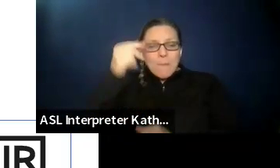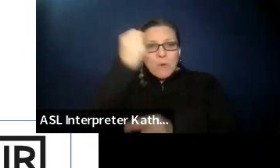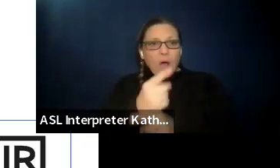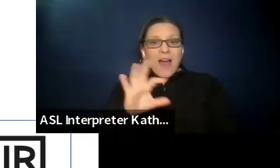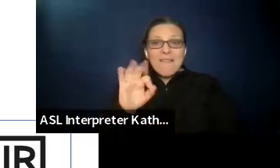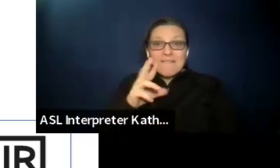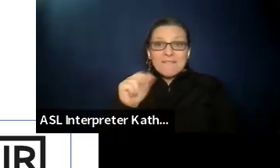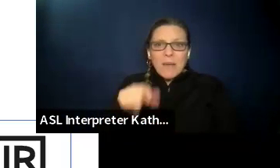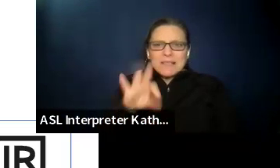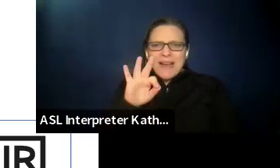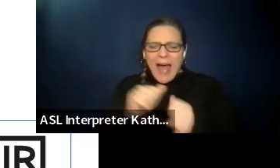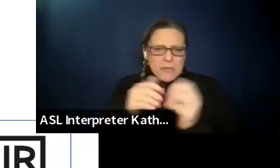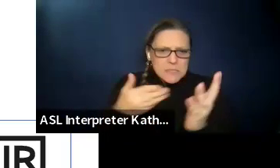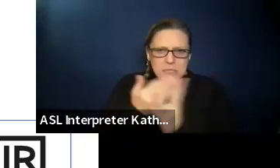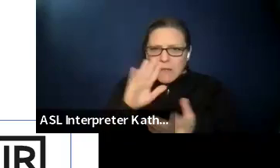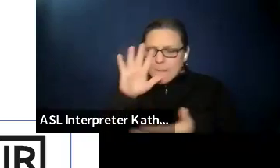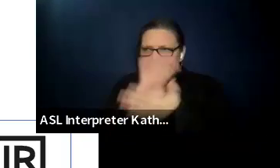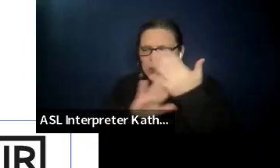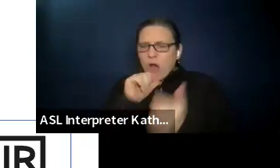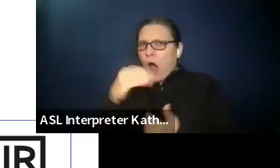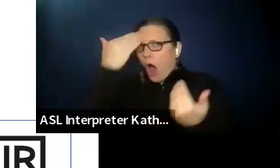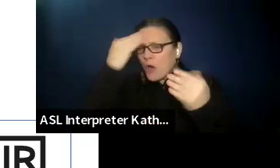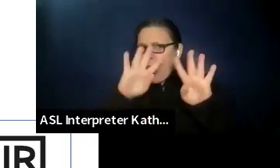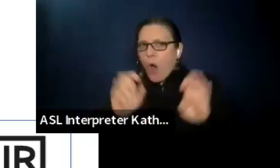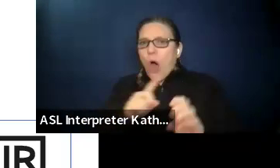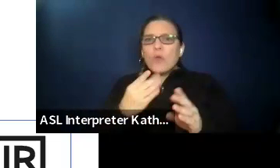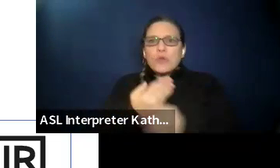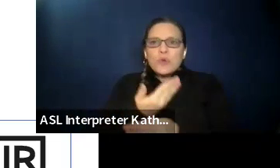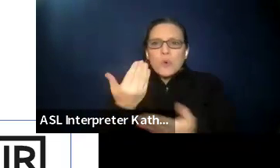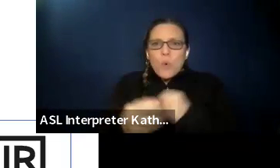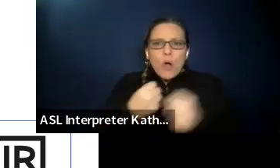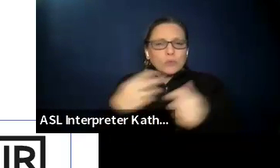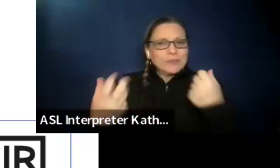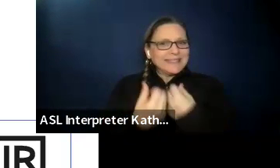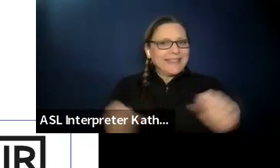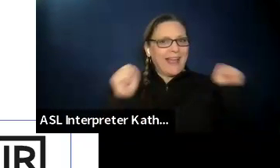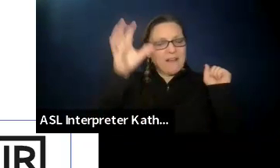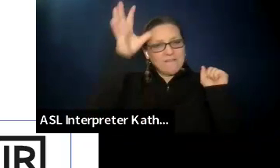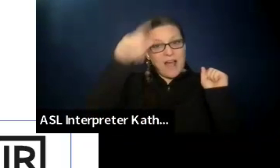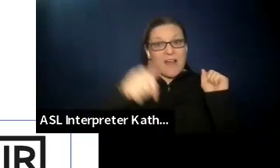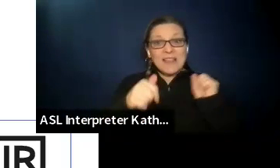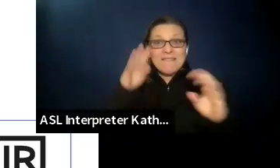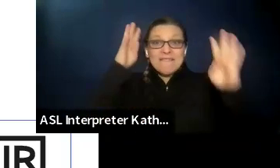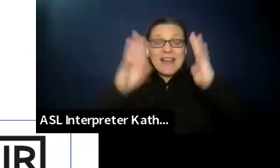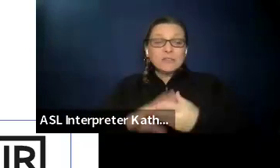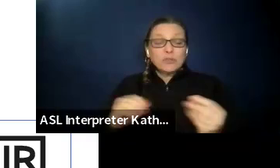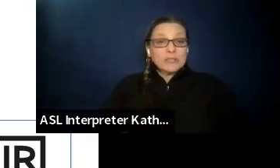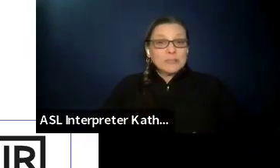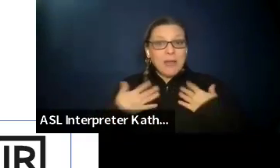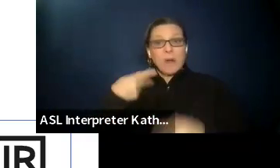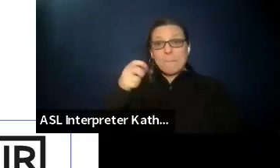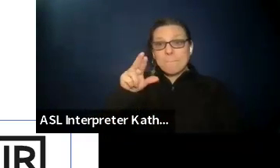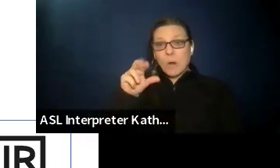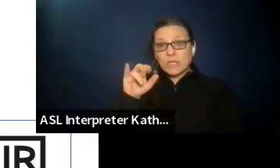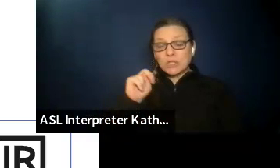to navigate the mysteries and dangers of her new world to save her father. This richly imagined fantasy series inspired by Persian